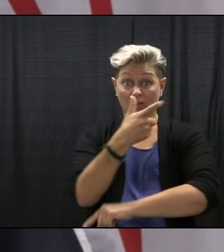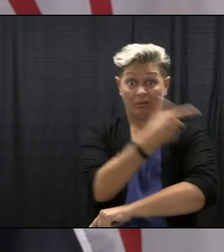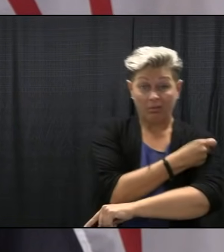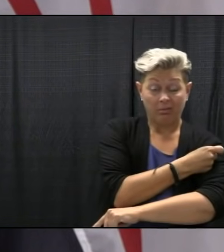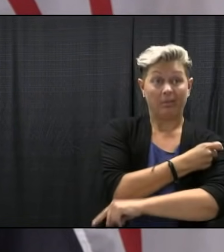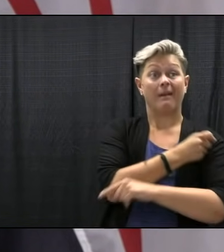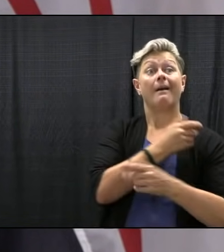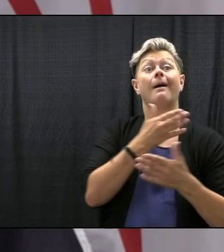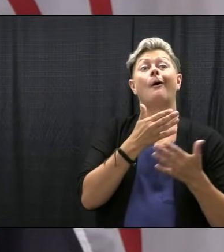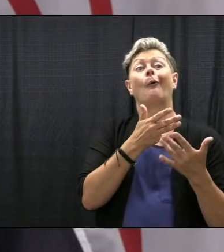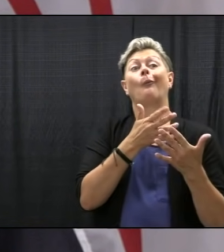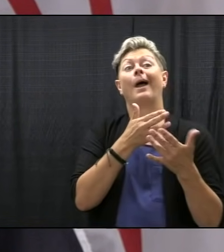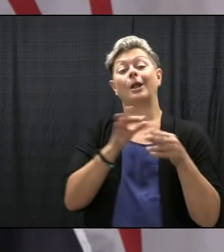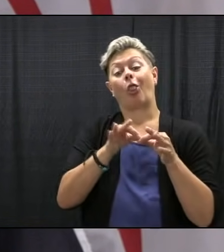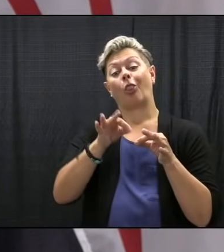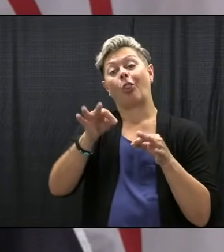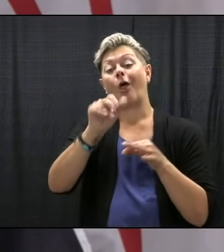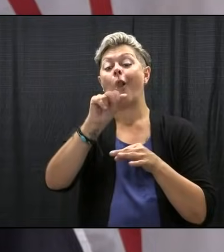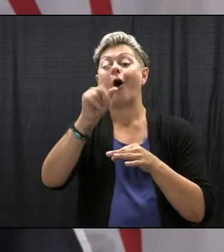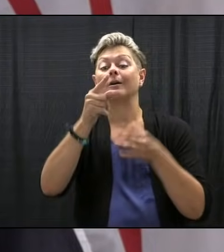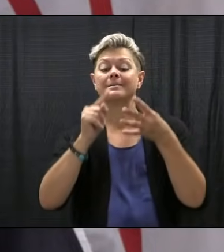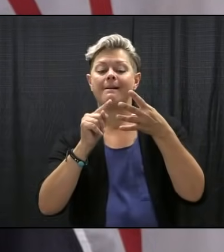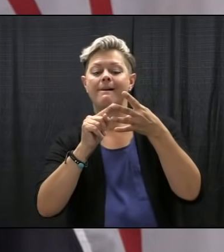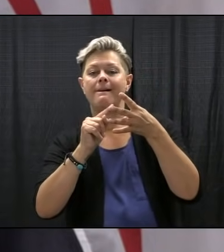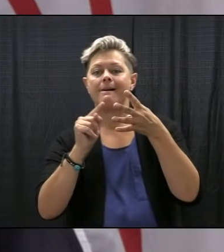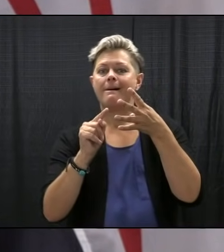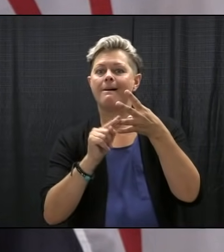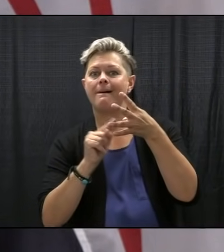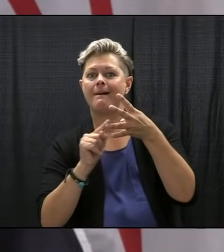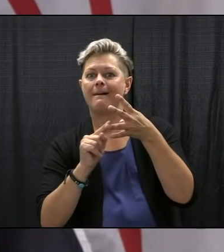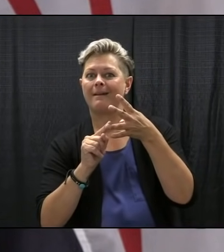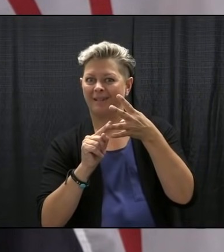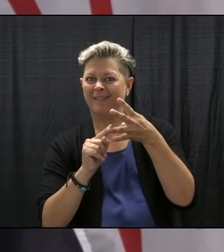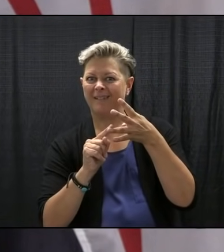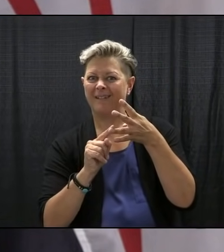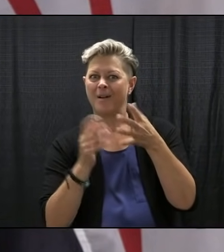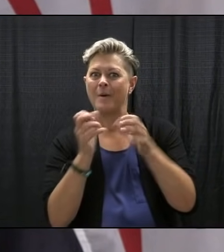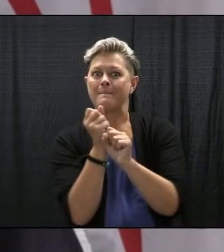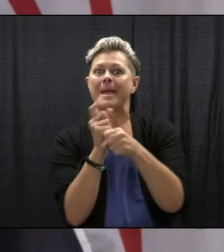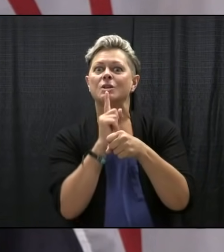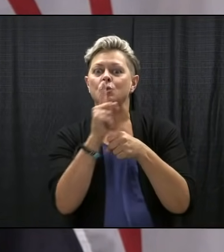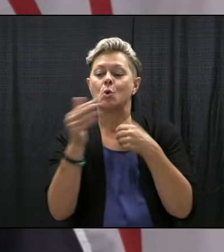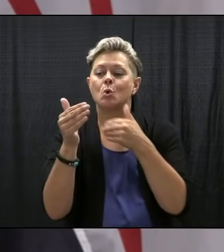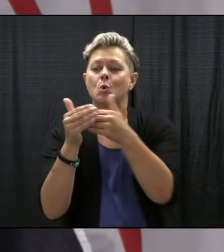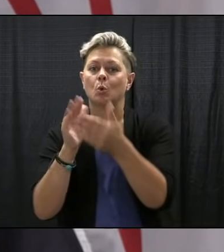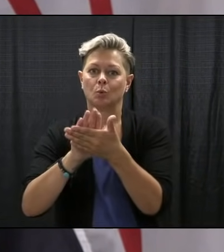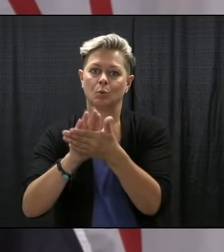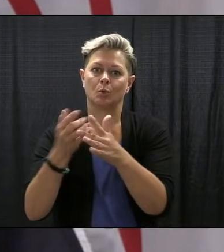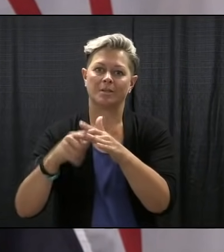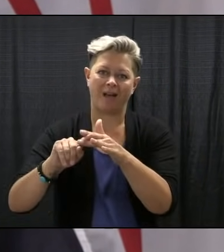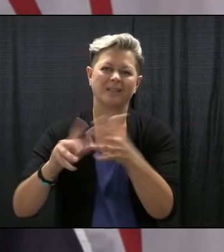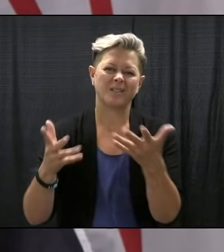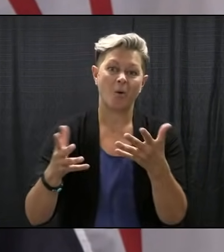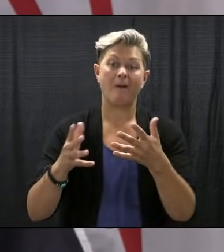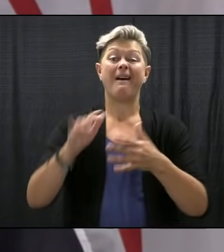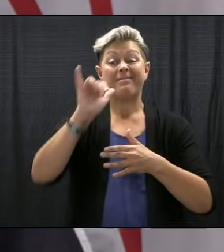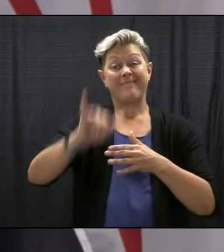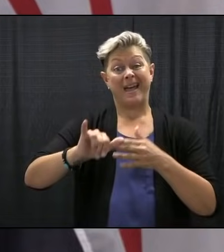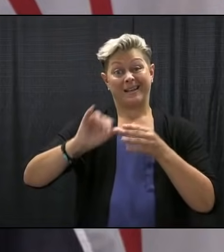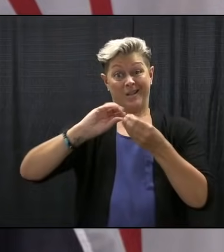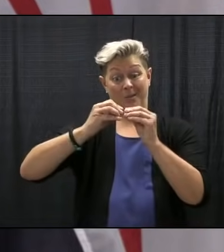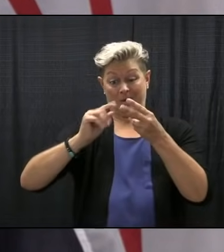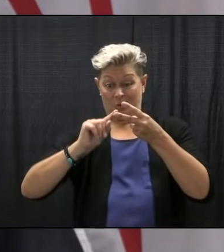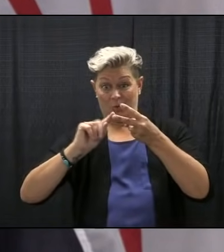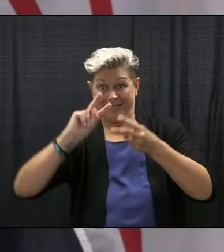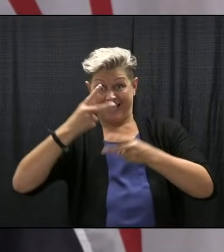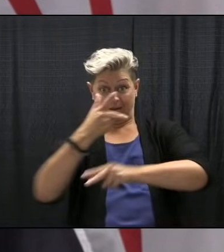be able to have that 2 weeks leeway. So I expect over the next couple of weeks we'll start to see that number increase a fair bit. But we're